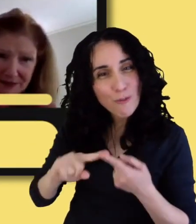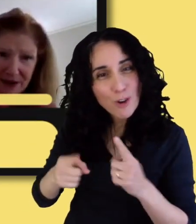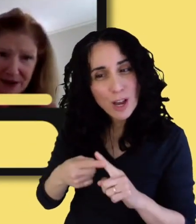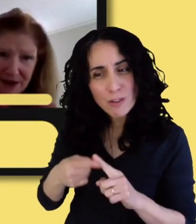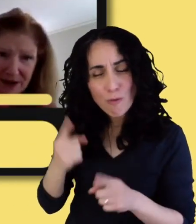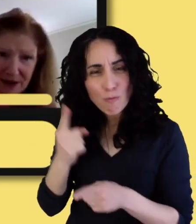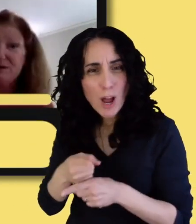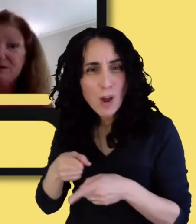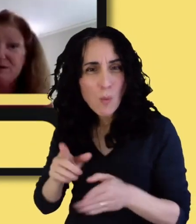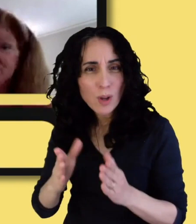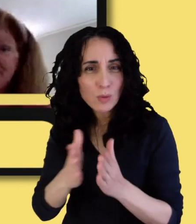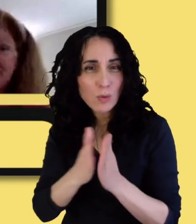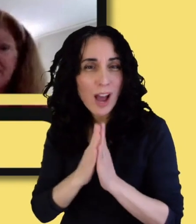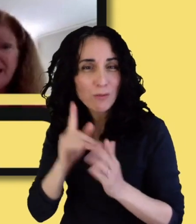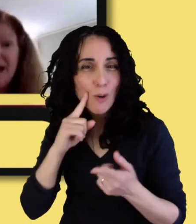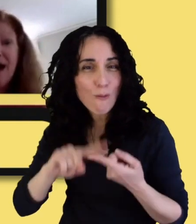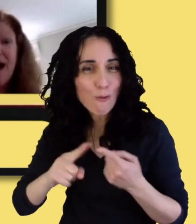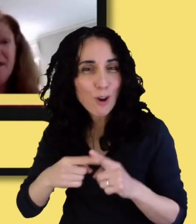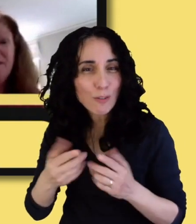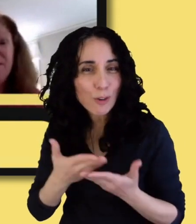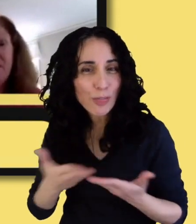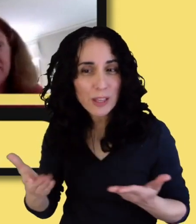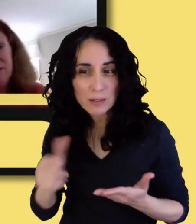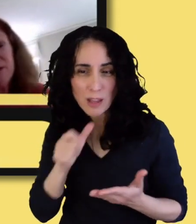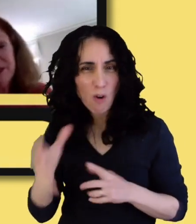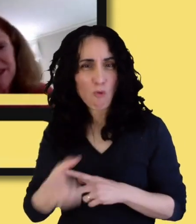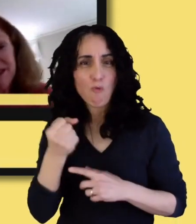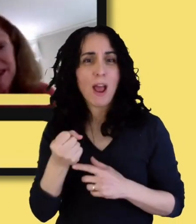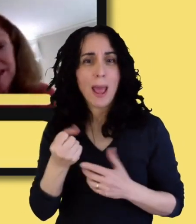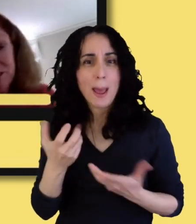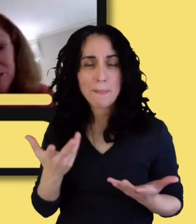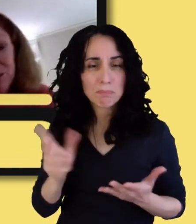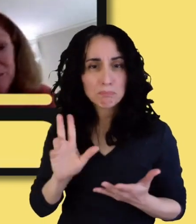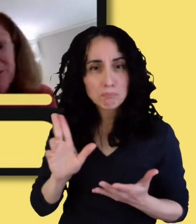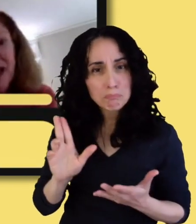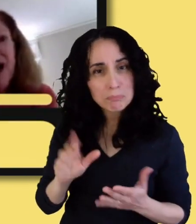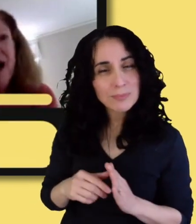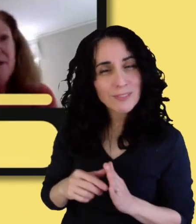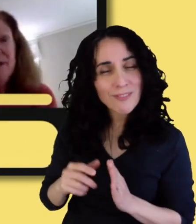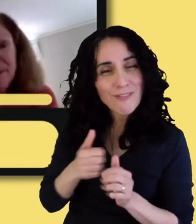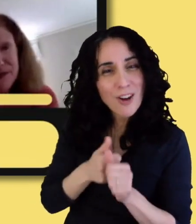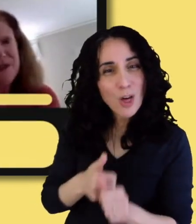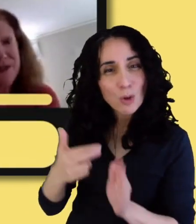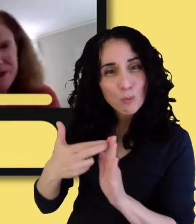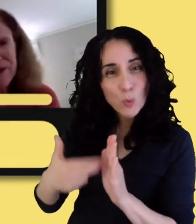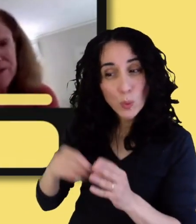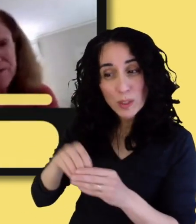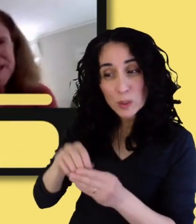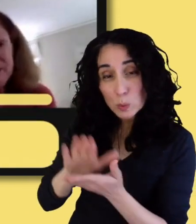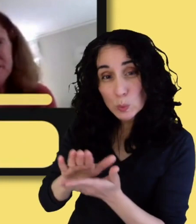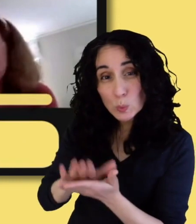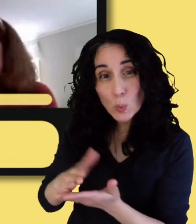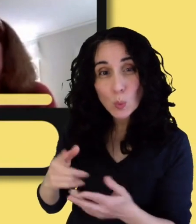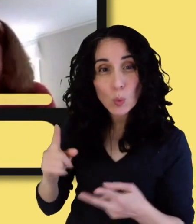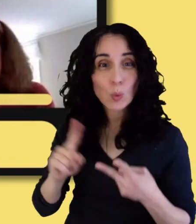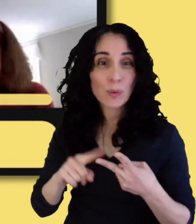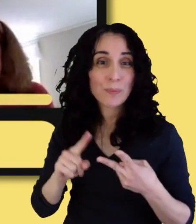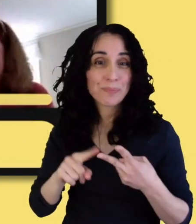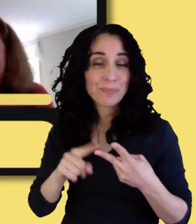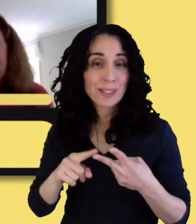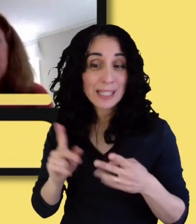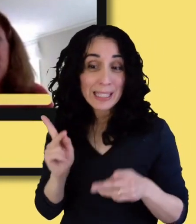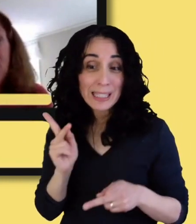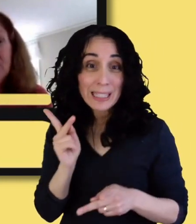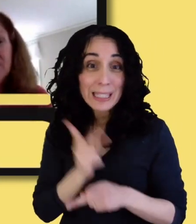ask a friend for something? You don't just grab it. Following rules in the school, keeping your materials